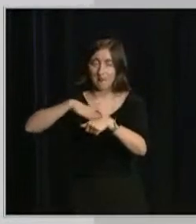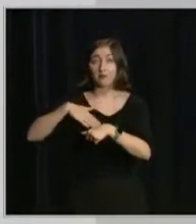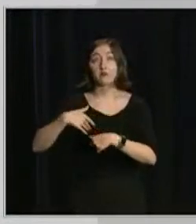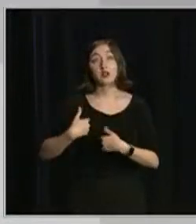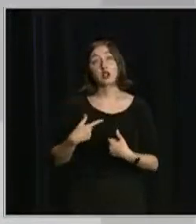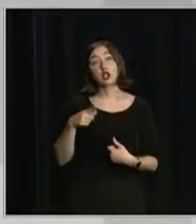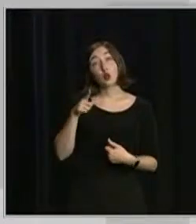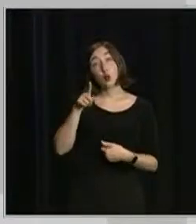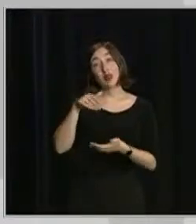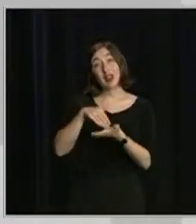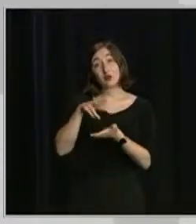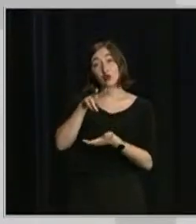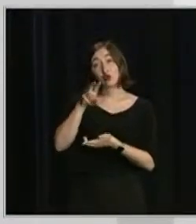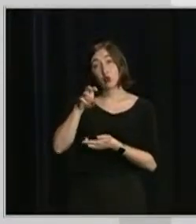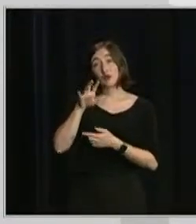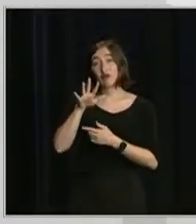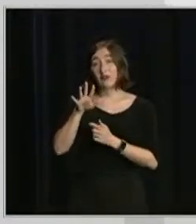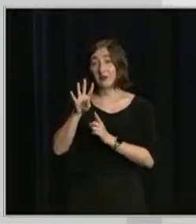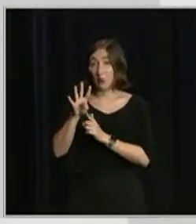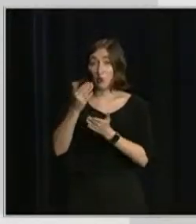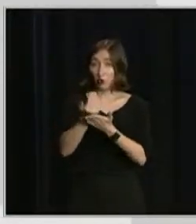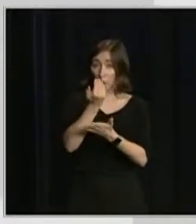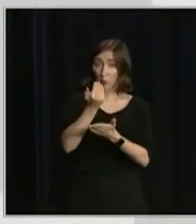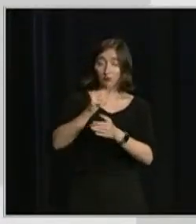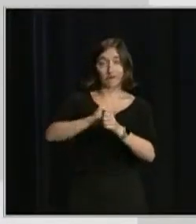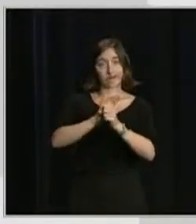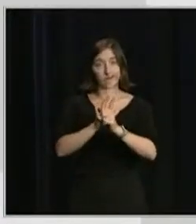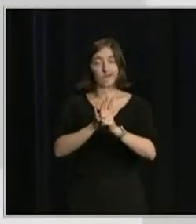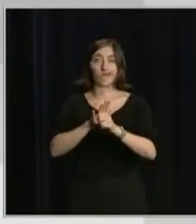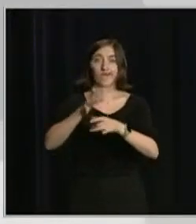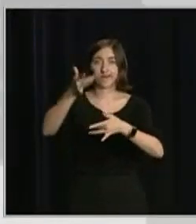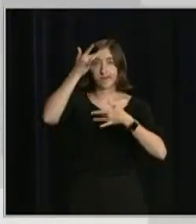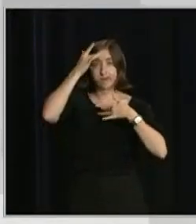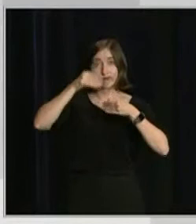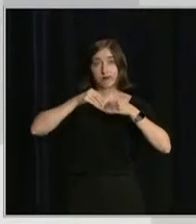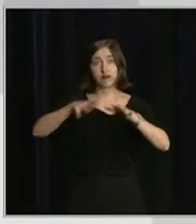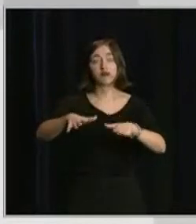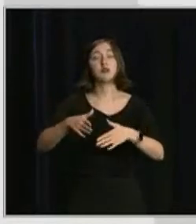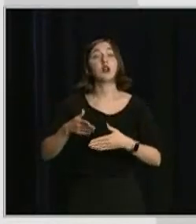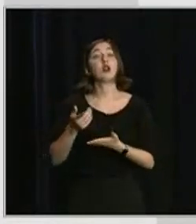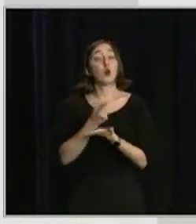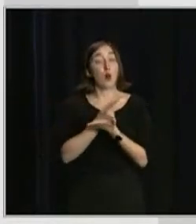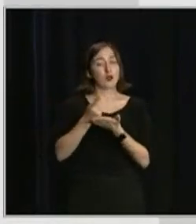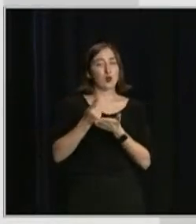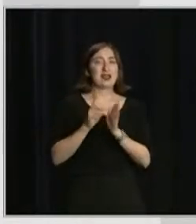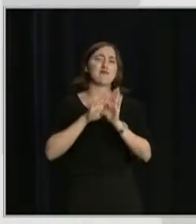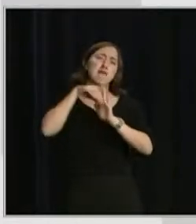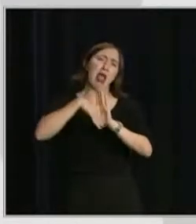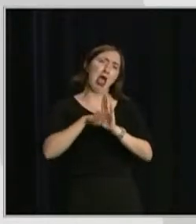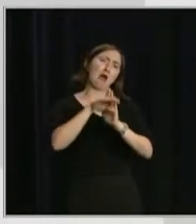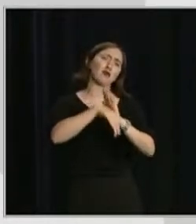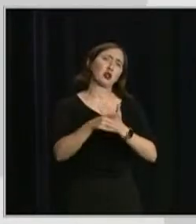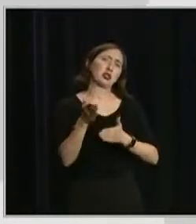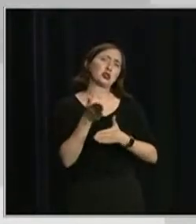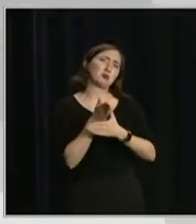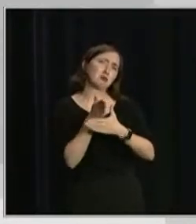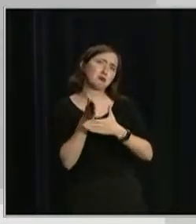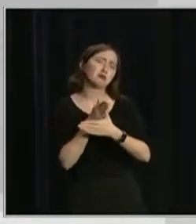new cases of COVID-19. Our 7-day moving average has dropped slightly from last time we reported it. It's